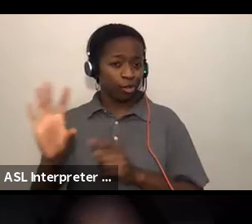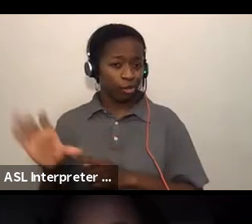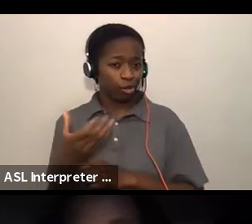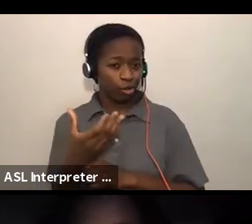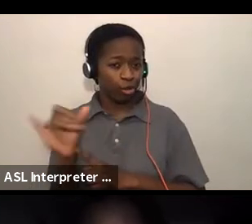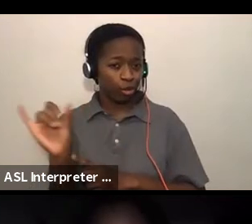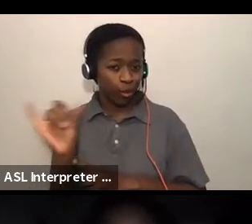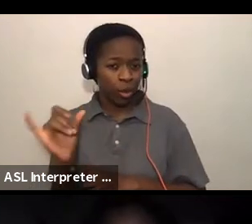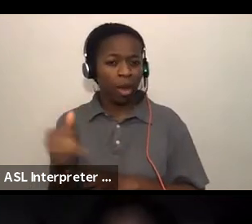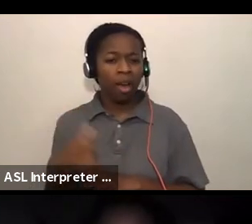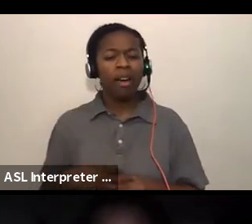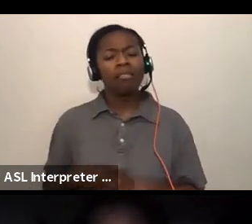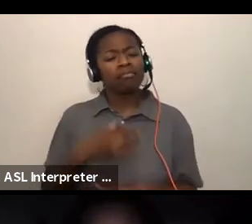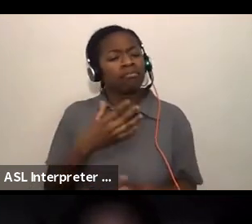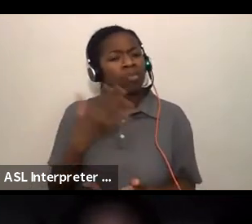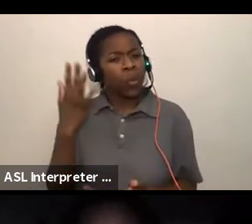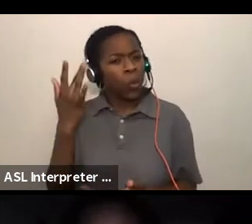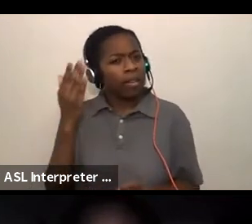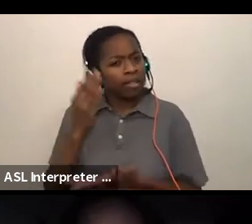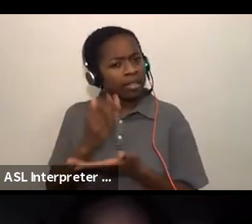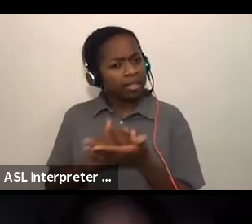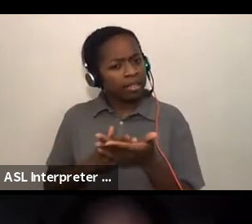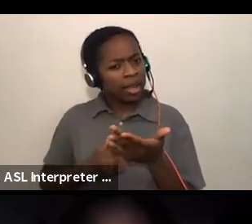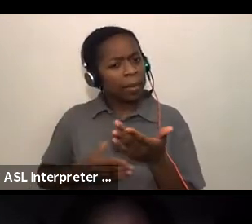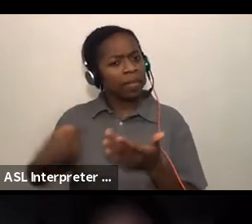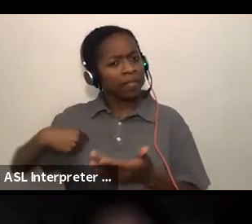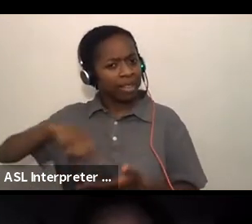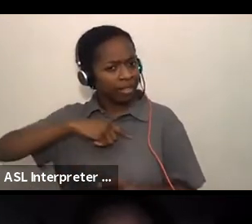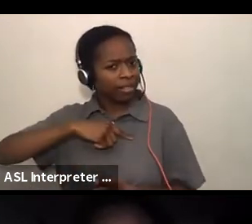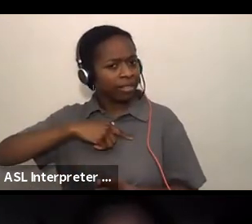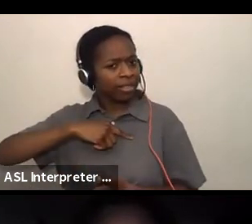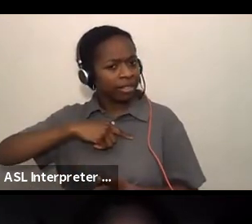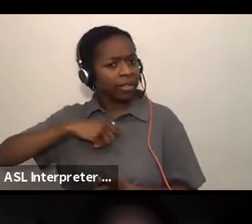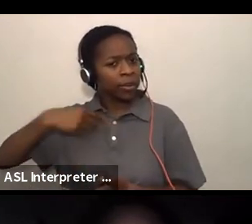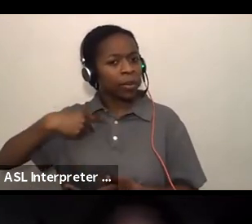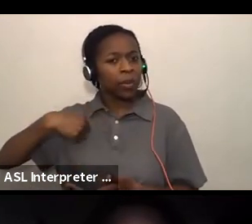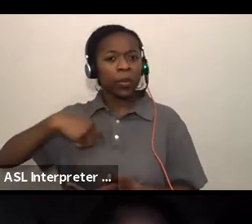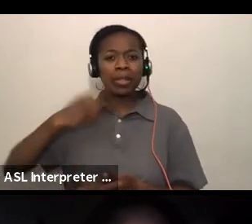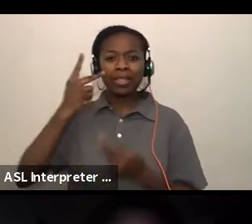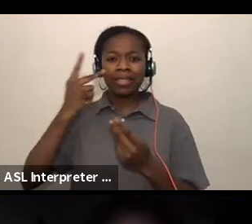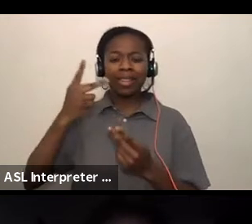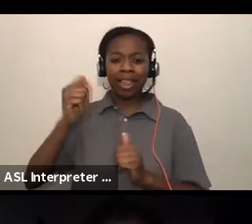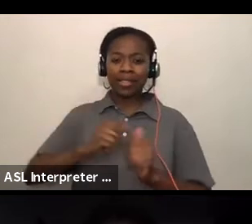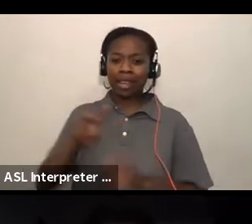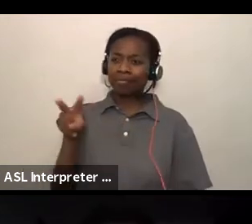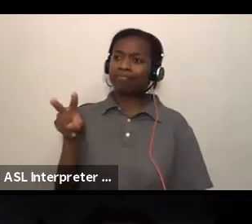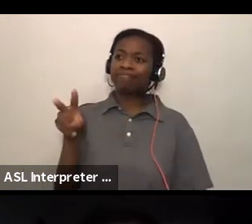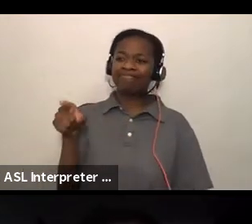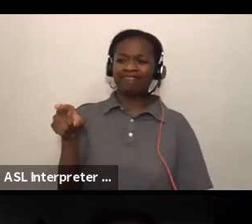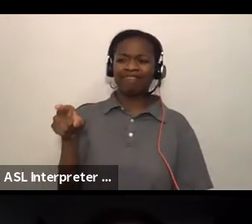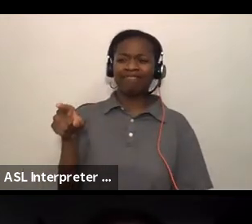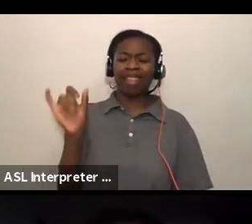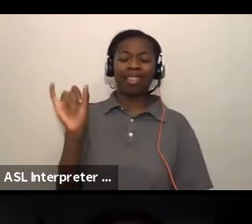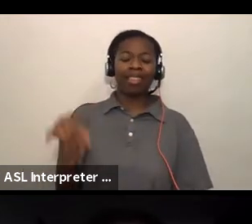is it that there are some Black people that, like some of us, like as people of color, we see theater and you go, that's white people